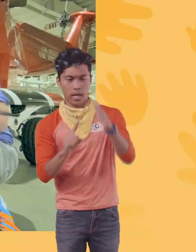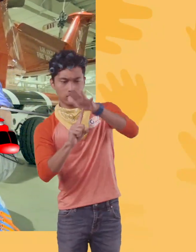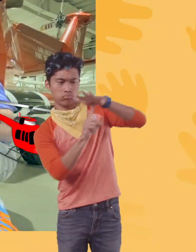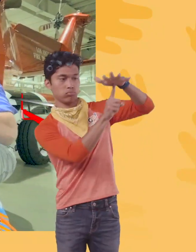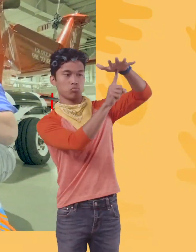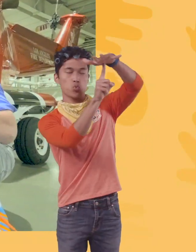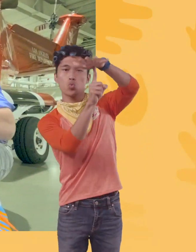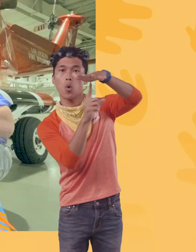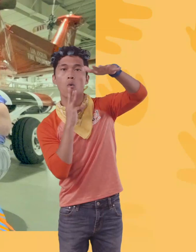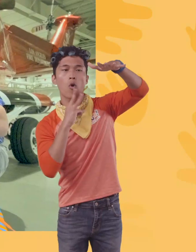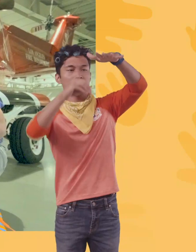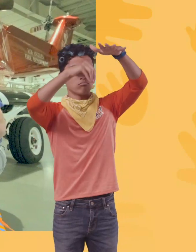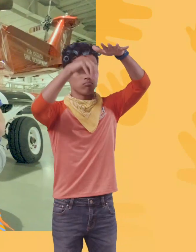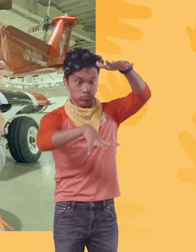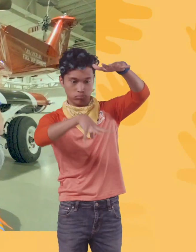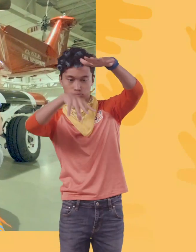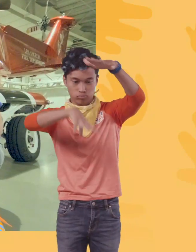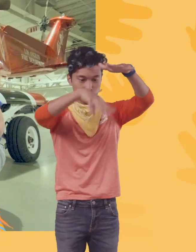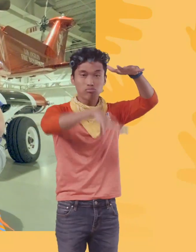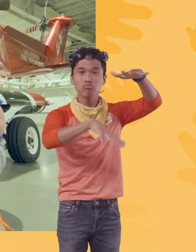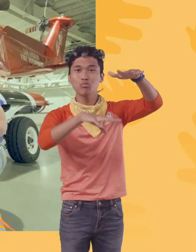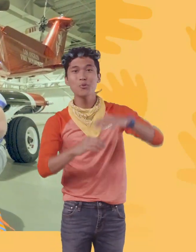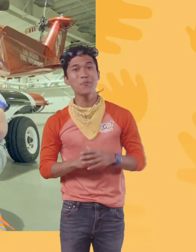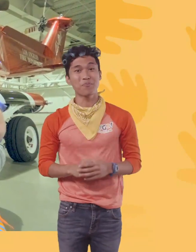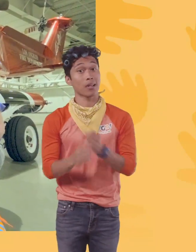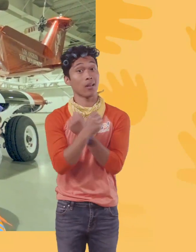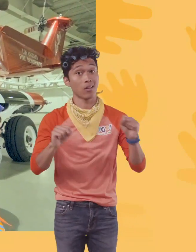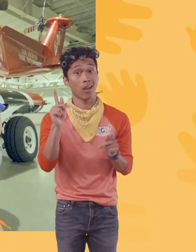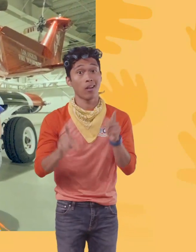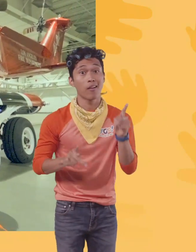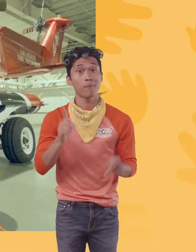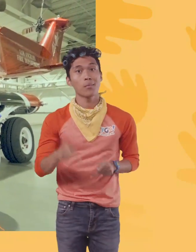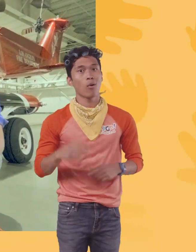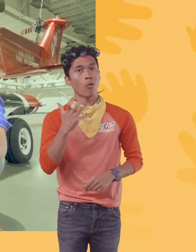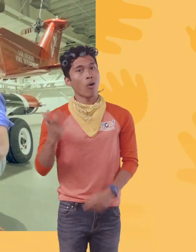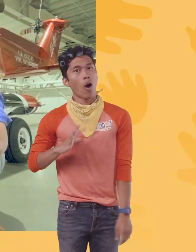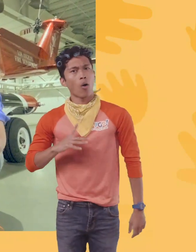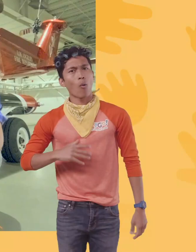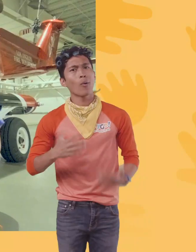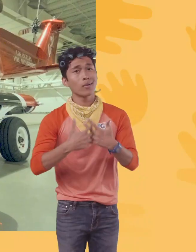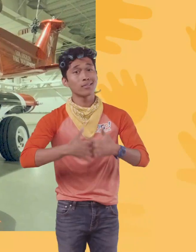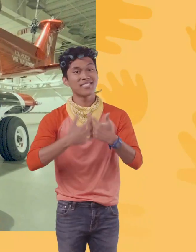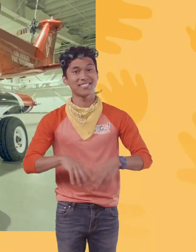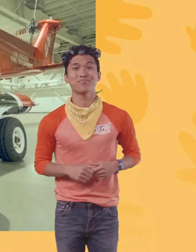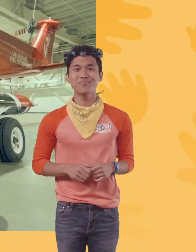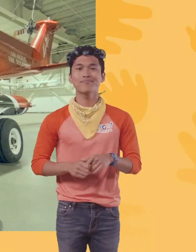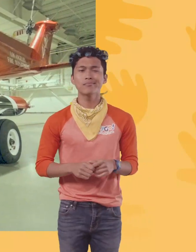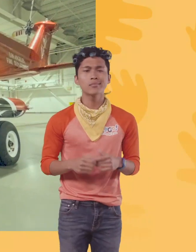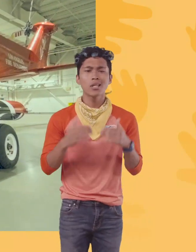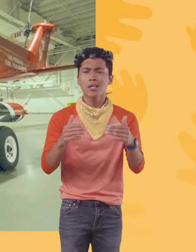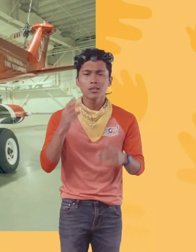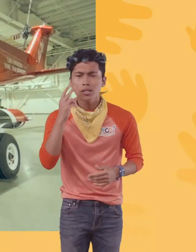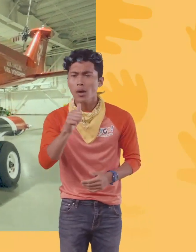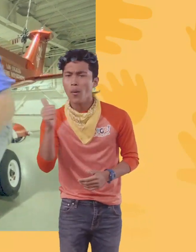And you pour water on things, like fires, so then you can save people. Wow, what a cool machine. Let's see